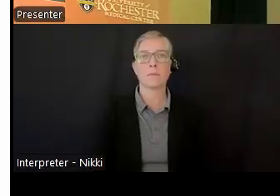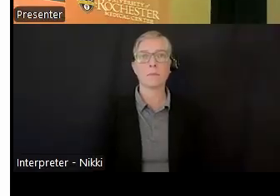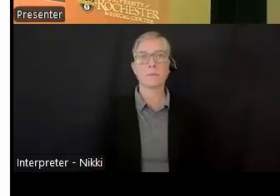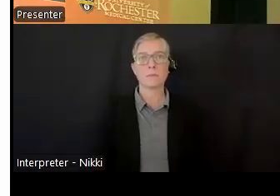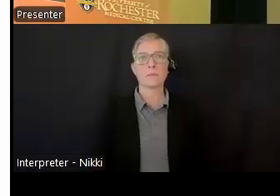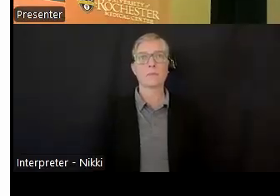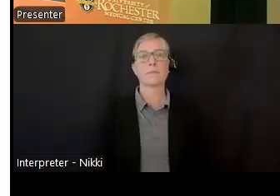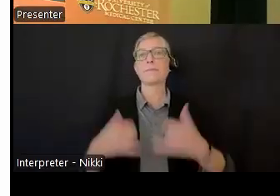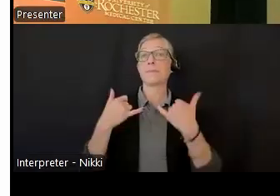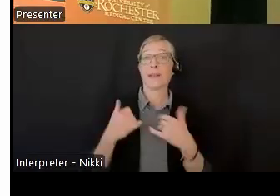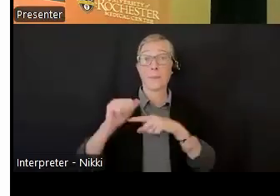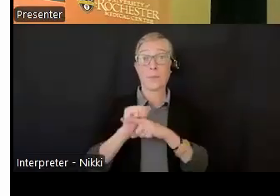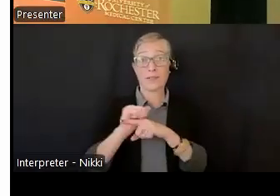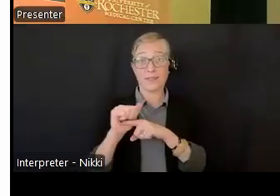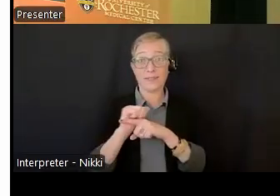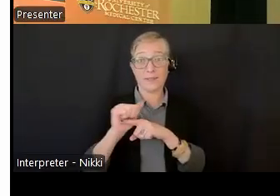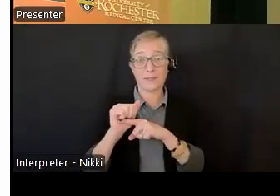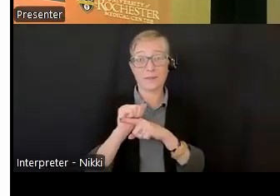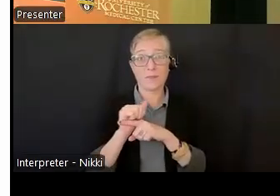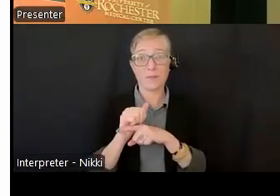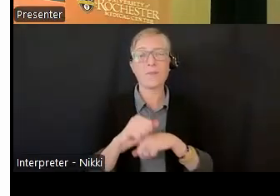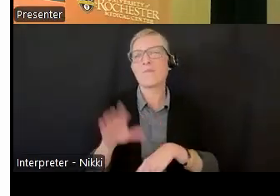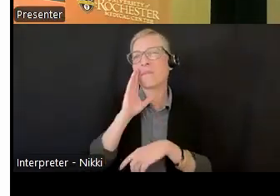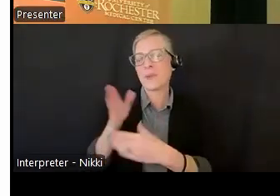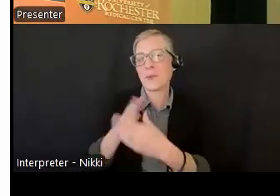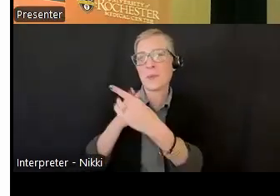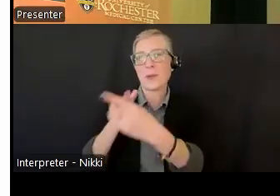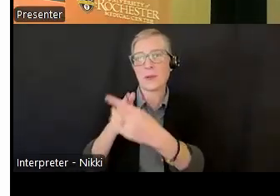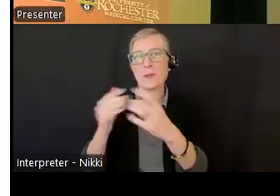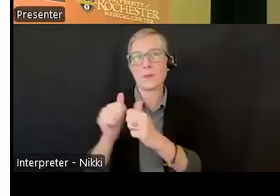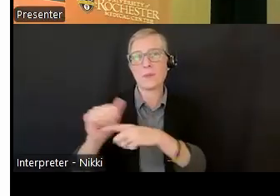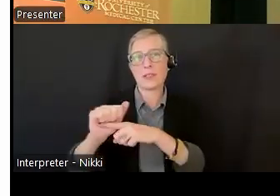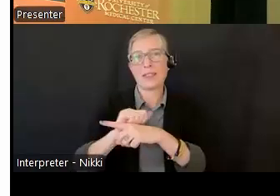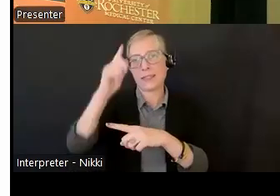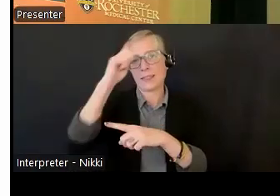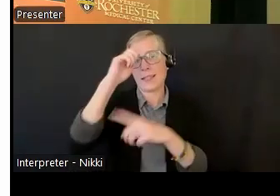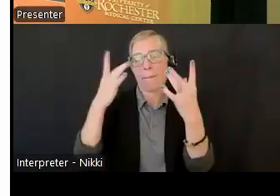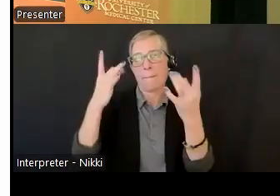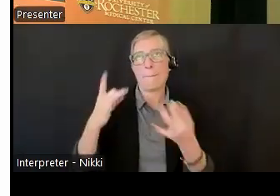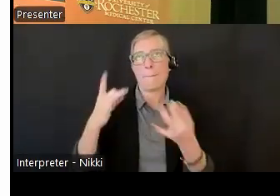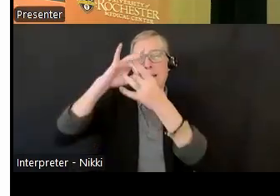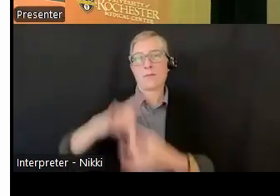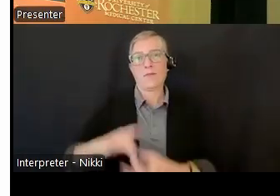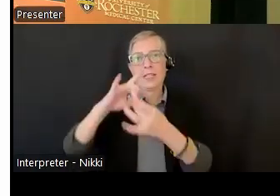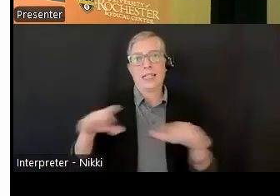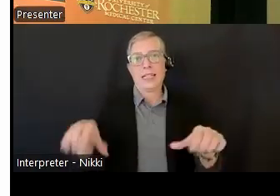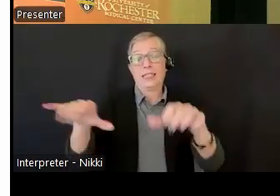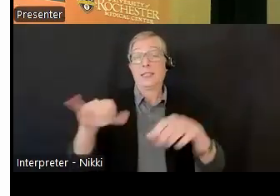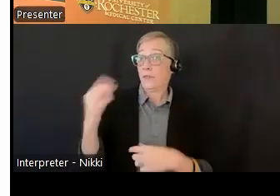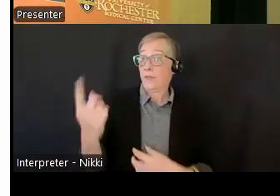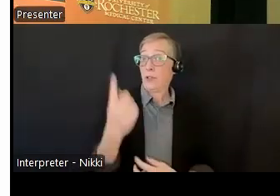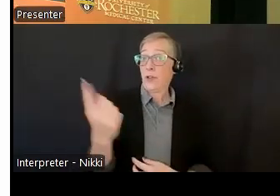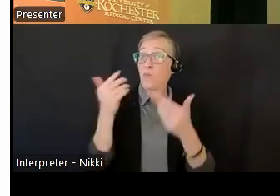Let's practice one right now. I'll guide you in practicing a mindfulness activity. If you're alone, practice this right